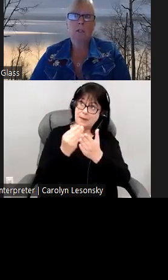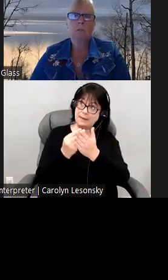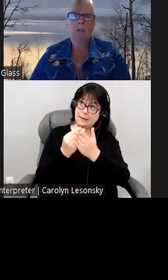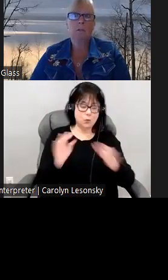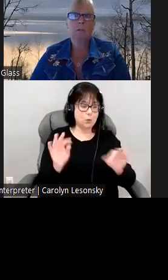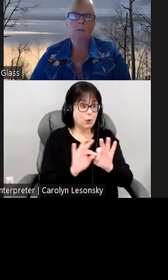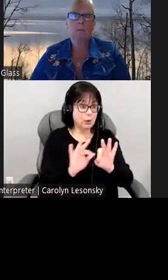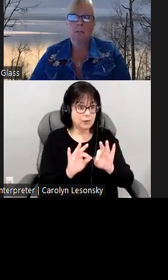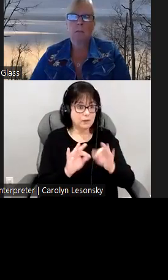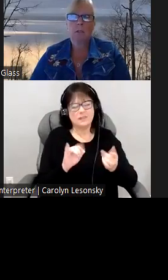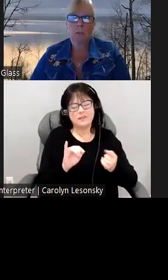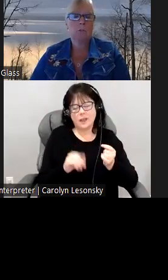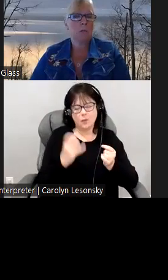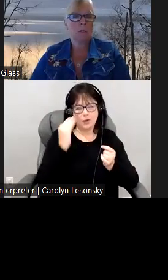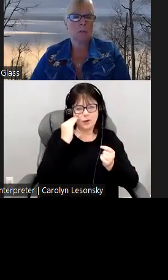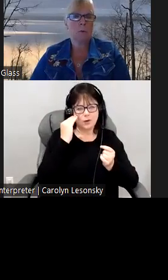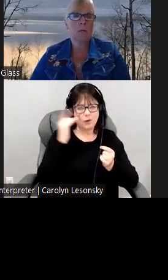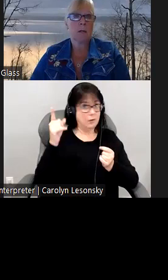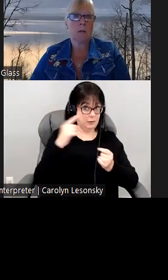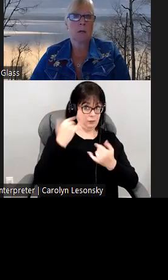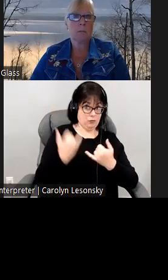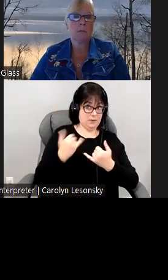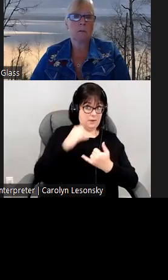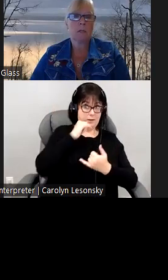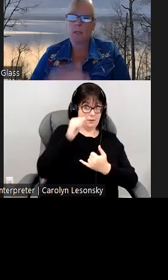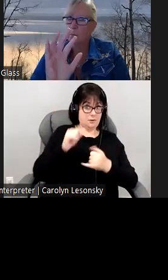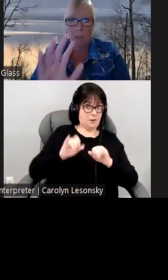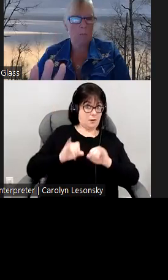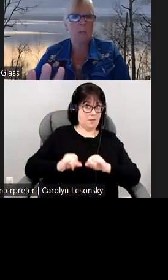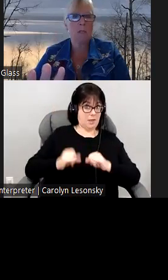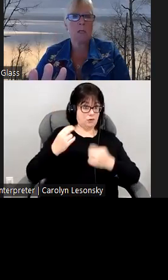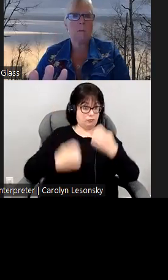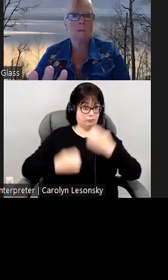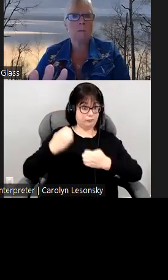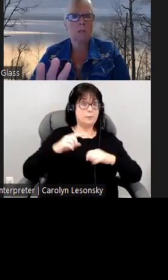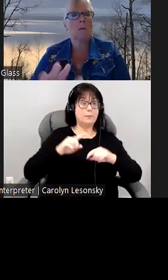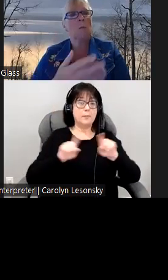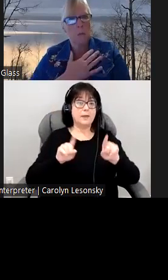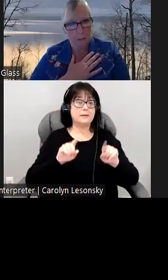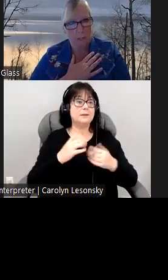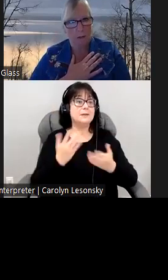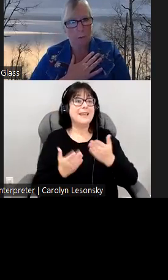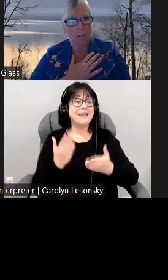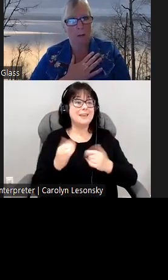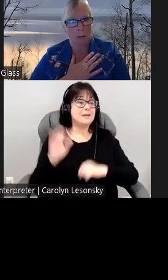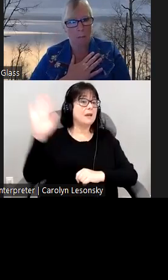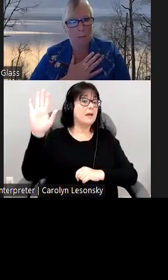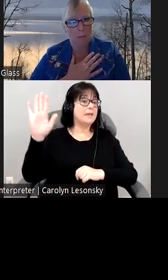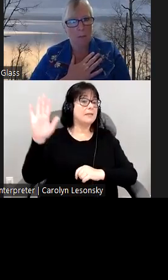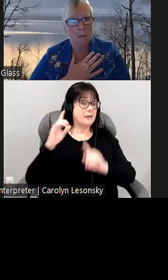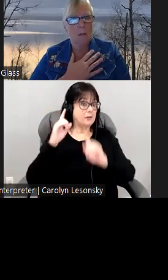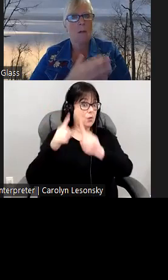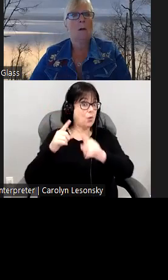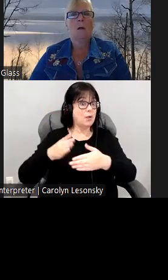you're achieving based on what the ministry thinks are important outcomes, and they may not be the same things that we would say are important